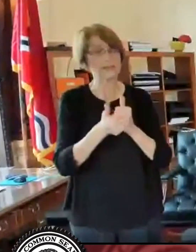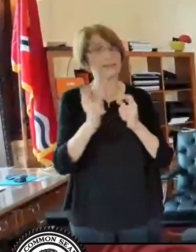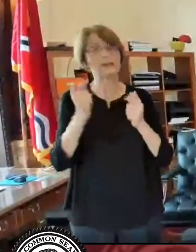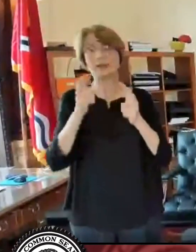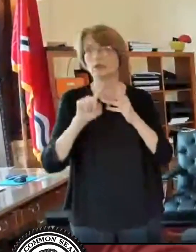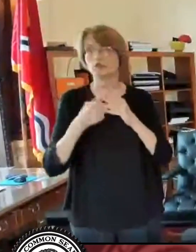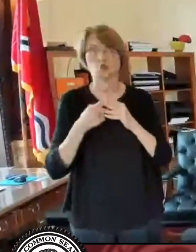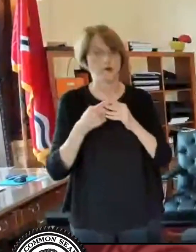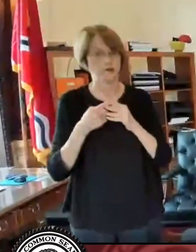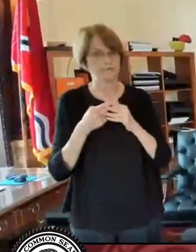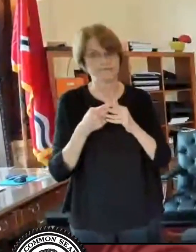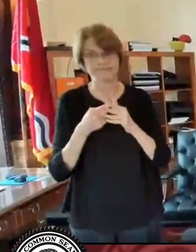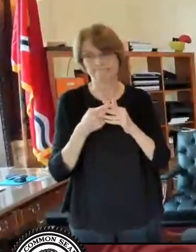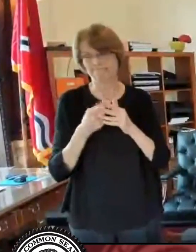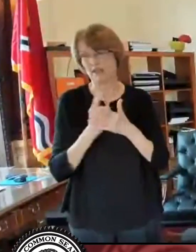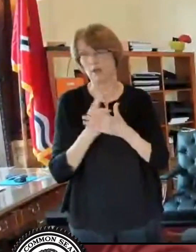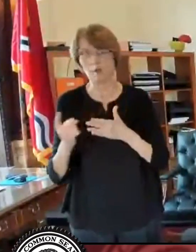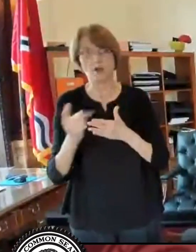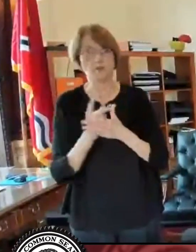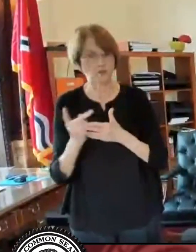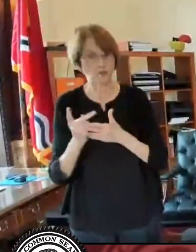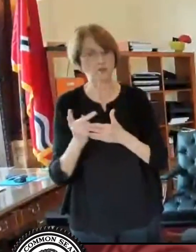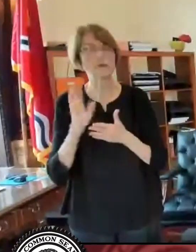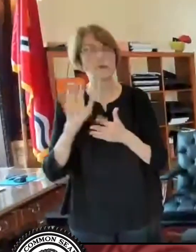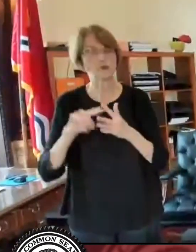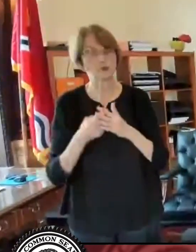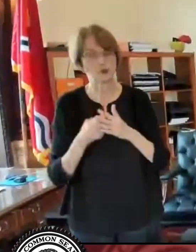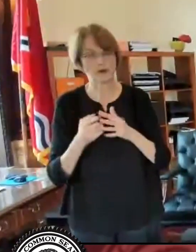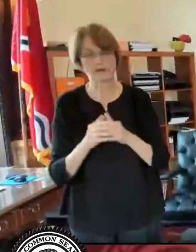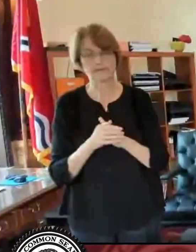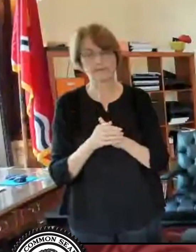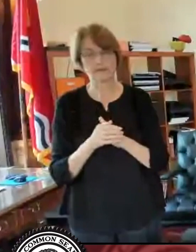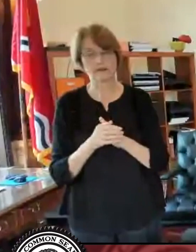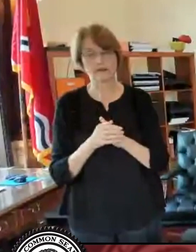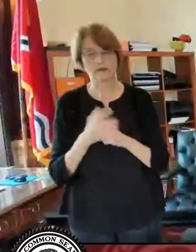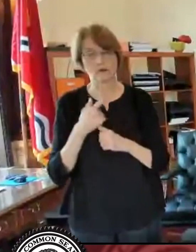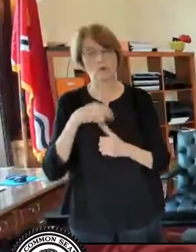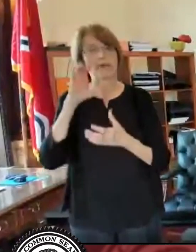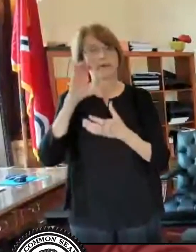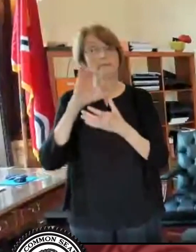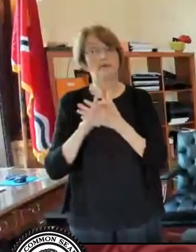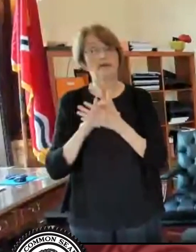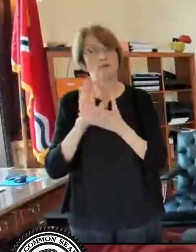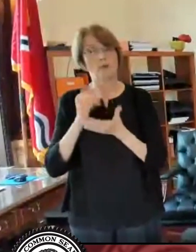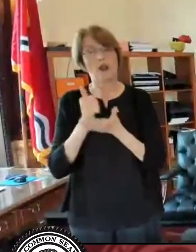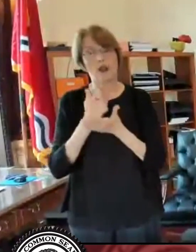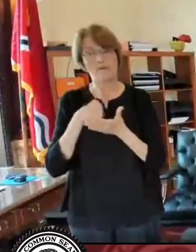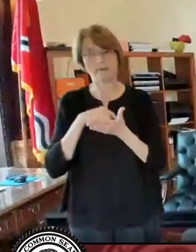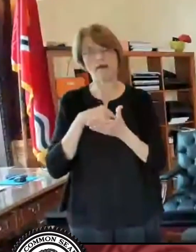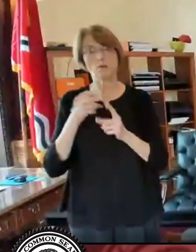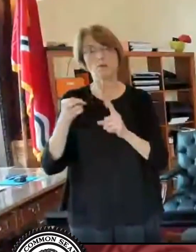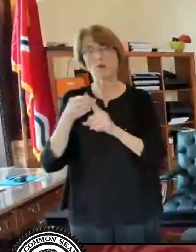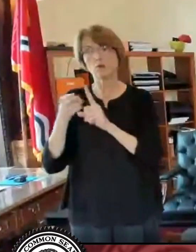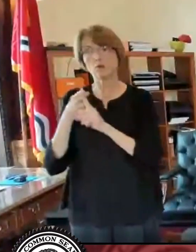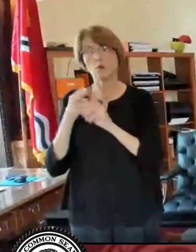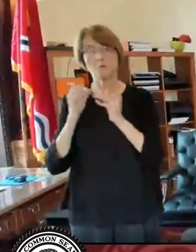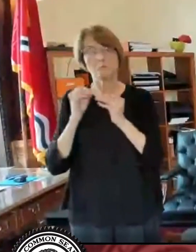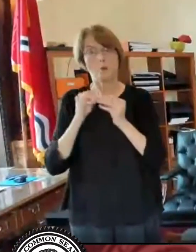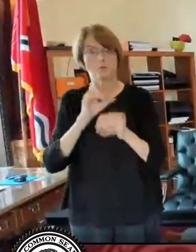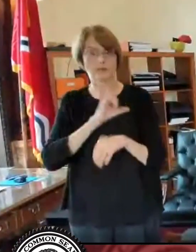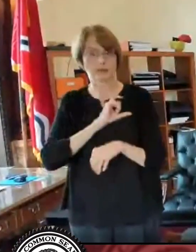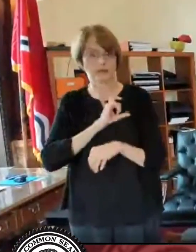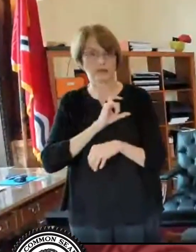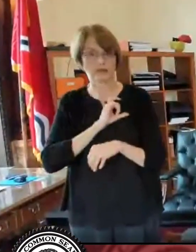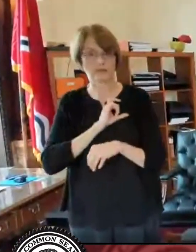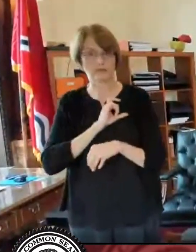so it's going to take effect here in a week or 2. And we believe that it will certainly help us to recruit additional officers and